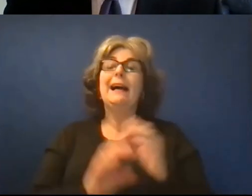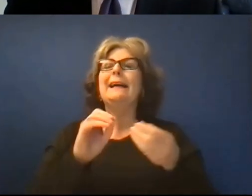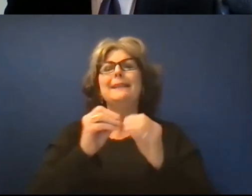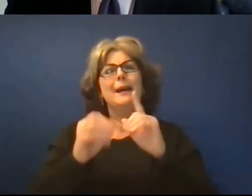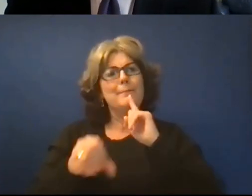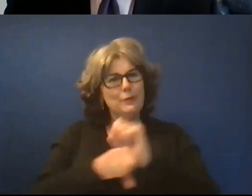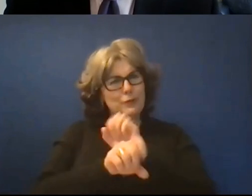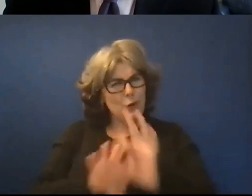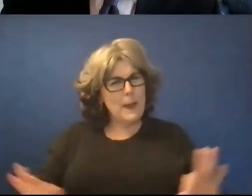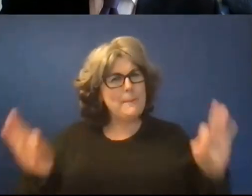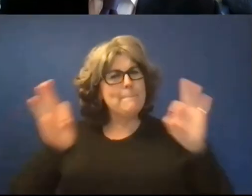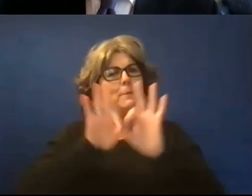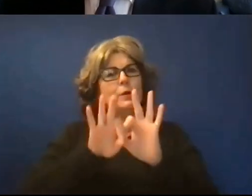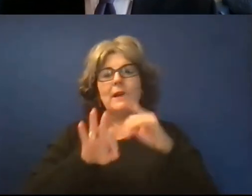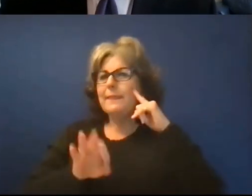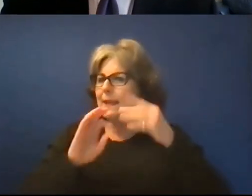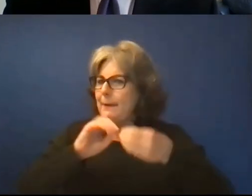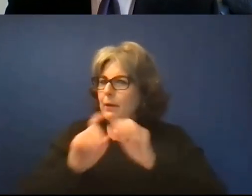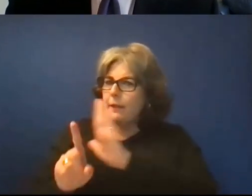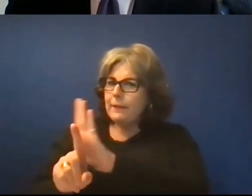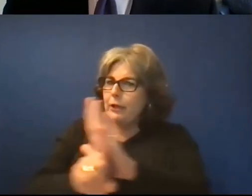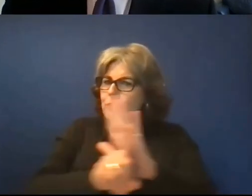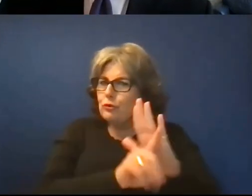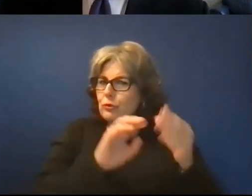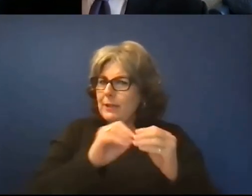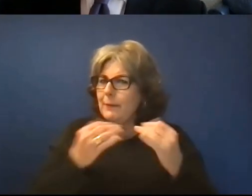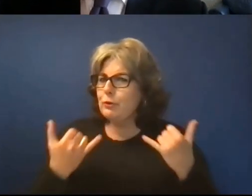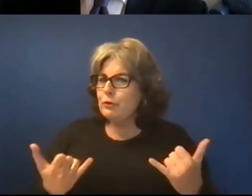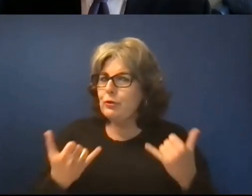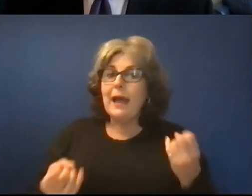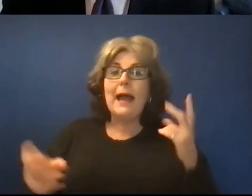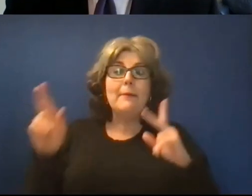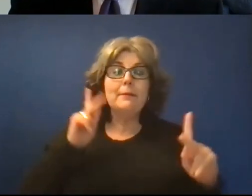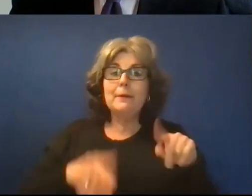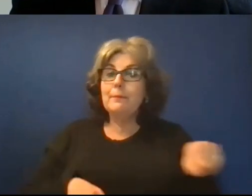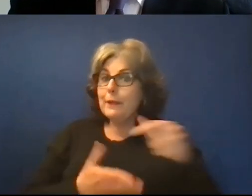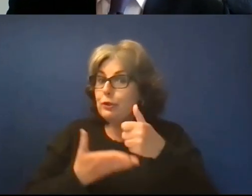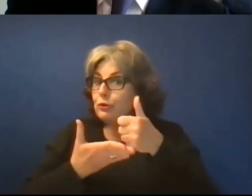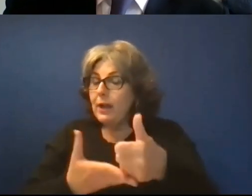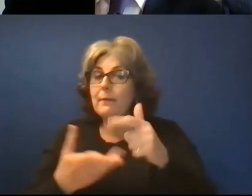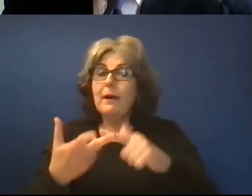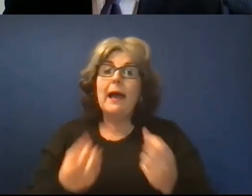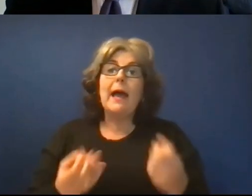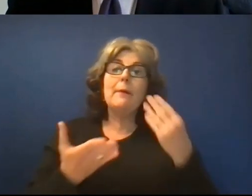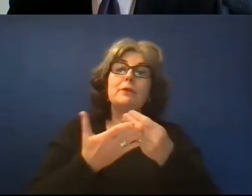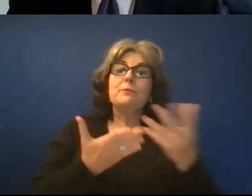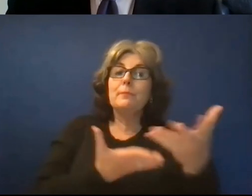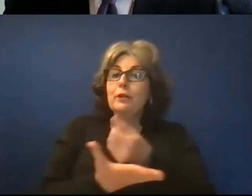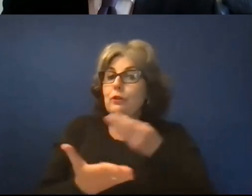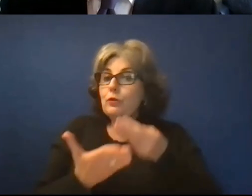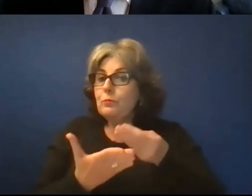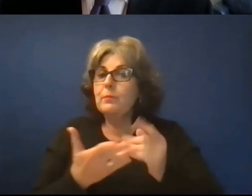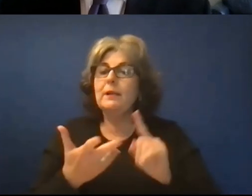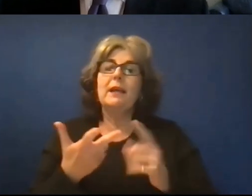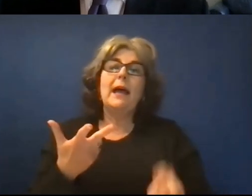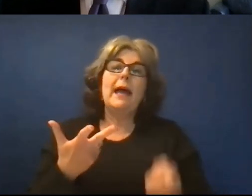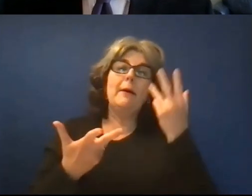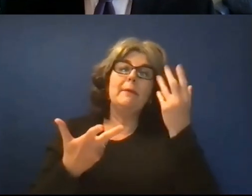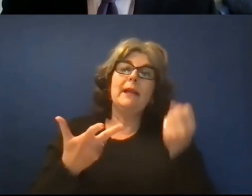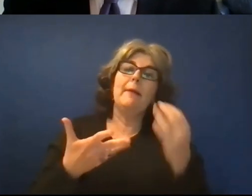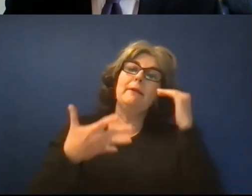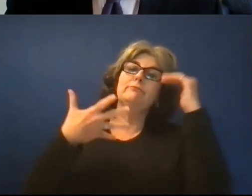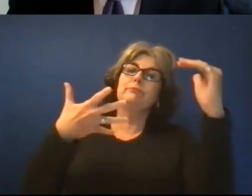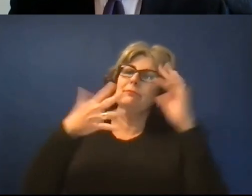so important, and think about the numbers that you own today. How many people you help, how much money you've raised on a fundraiser, how many of this, how many of